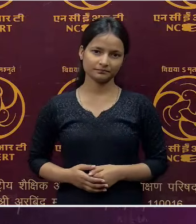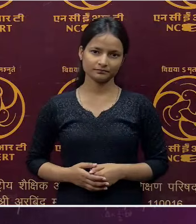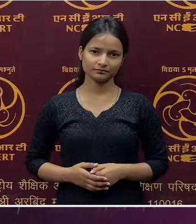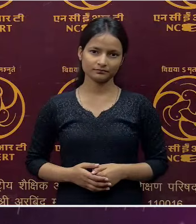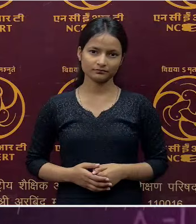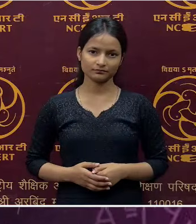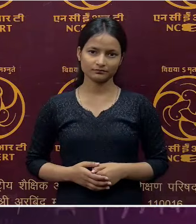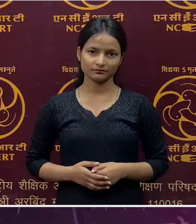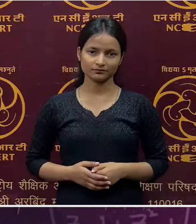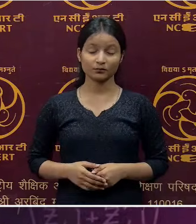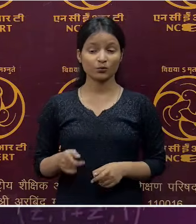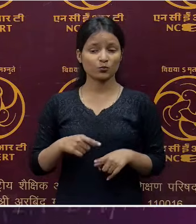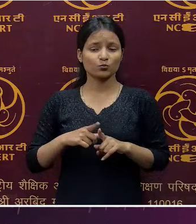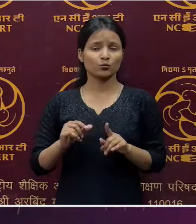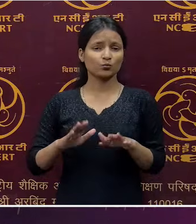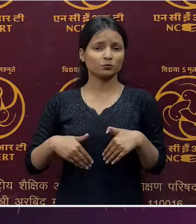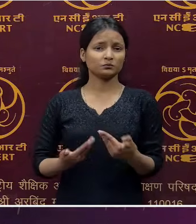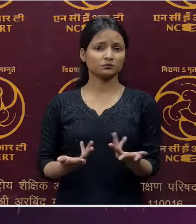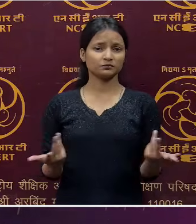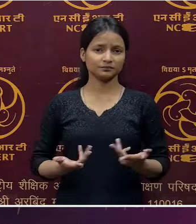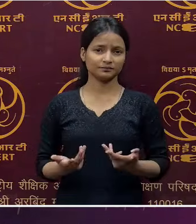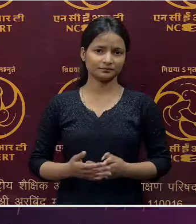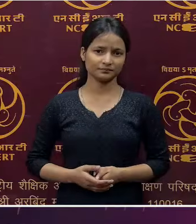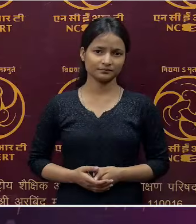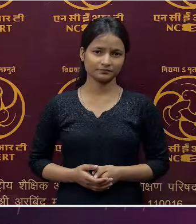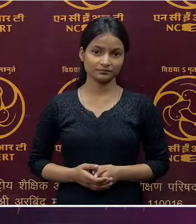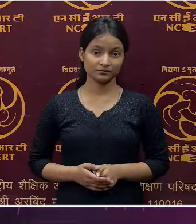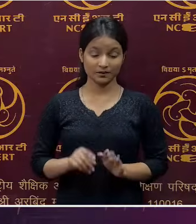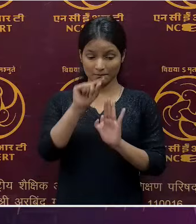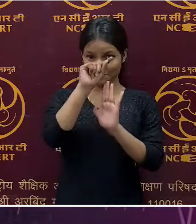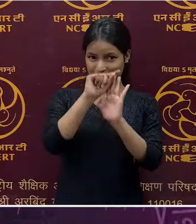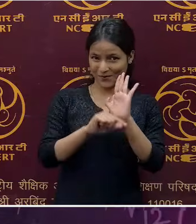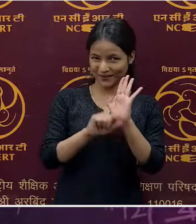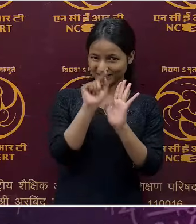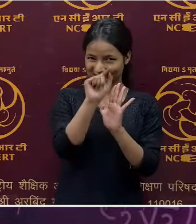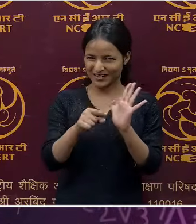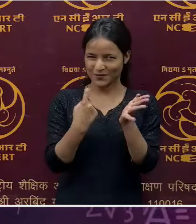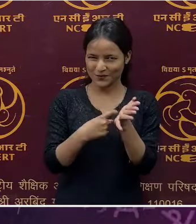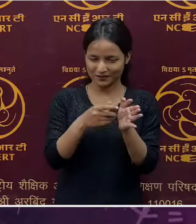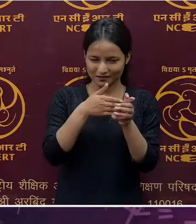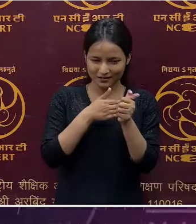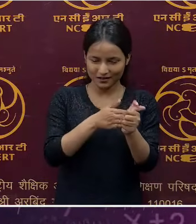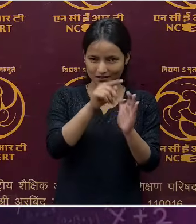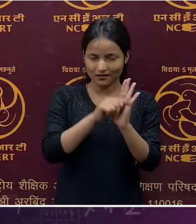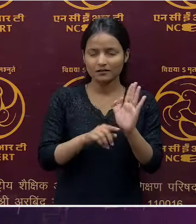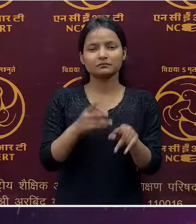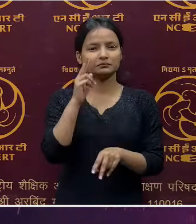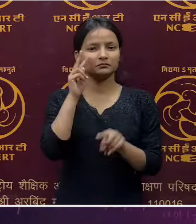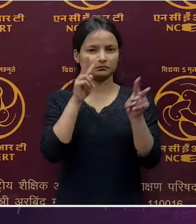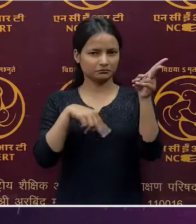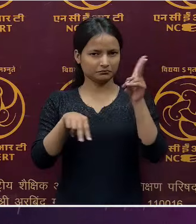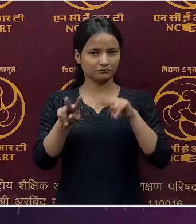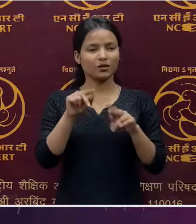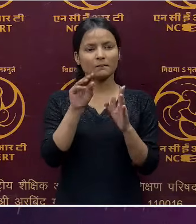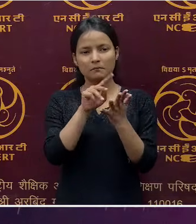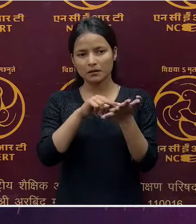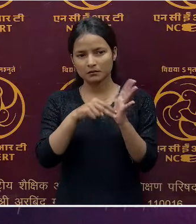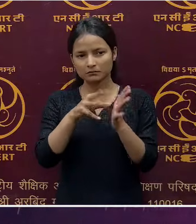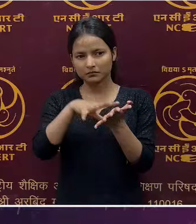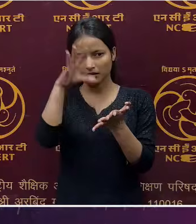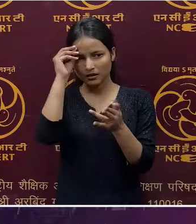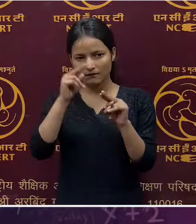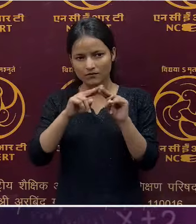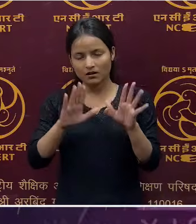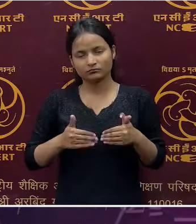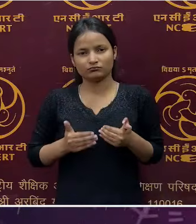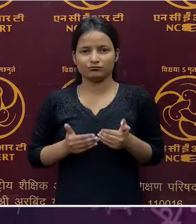do, just all the things is written in the instruction box. We are following the instruction box, and will do the experiment. So